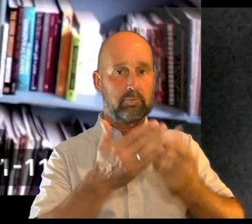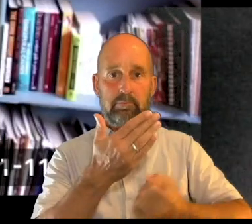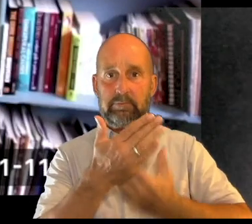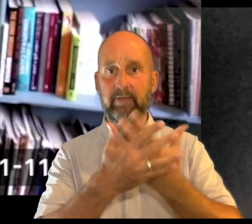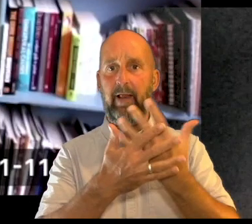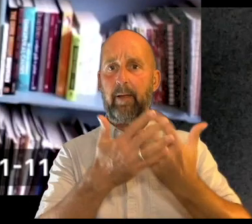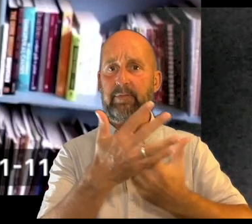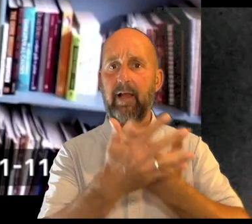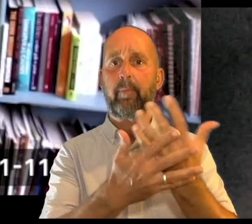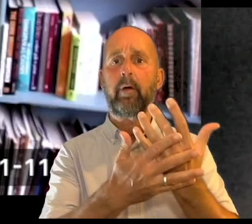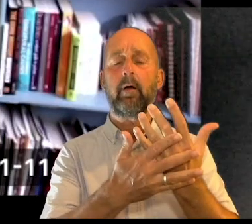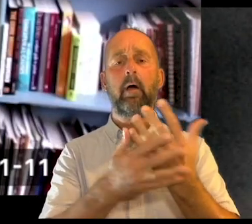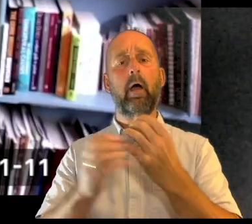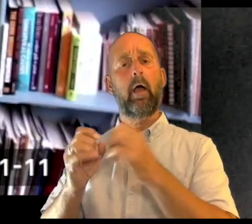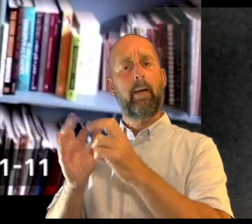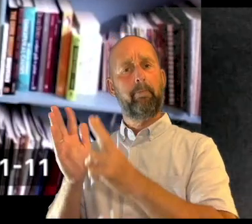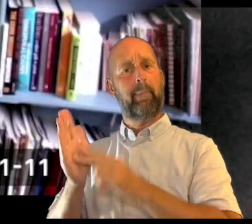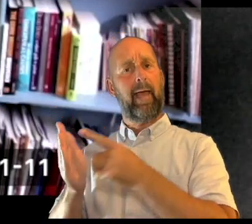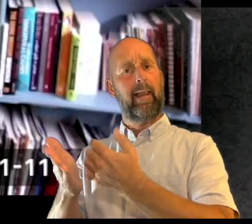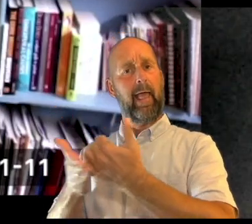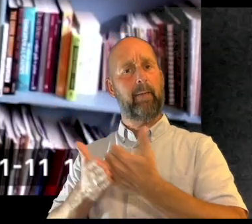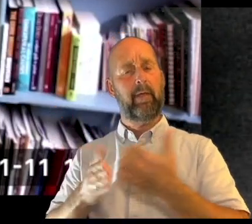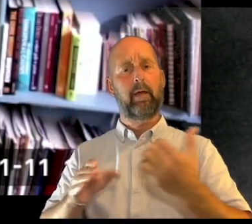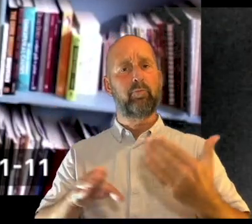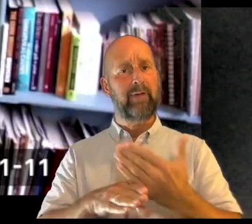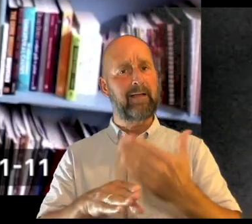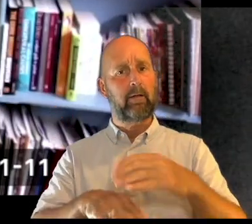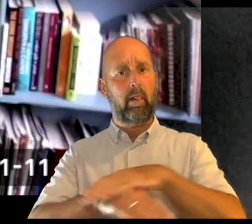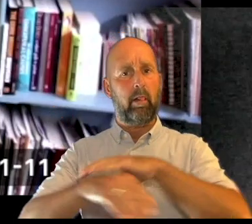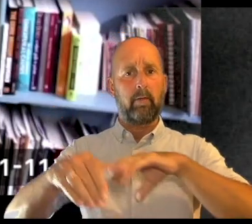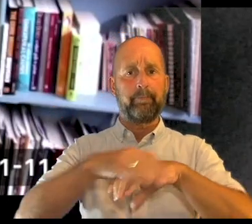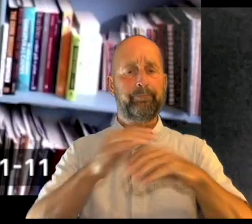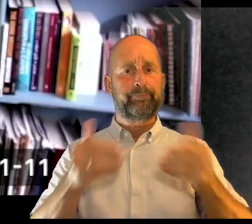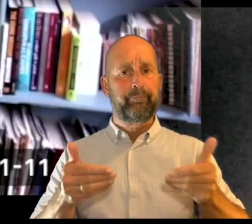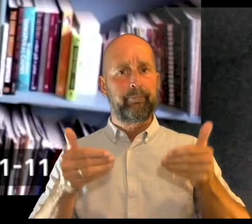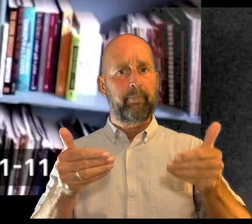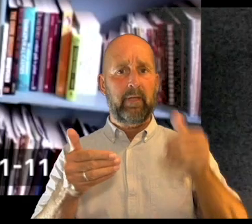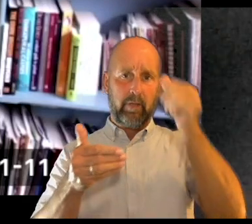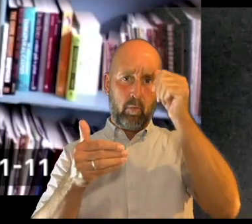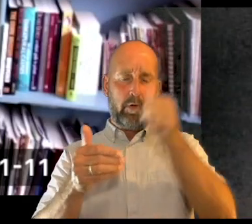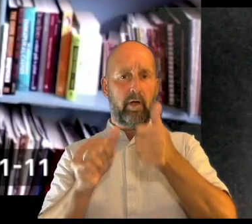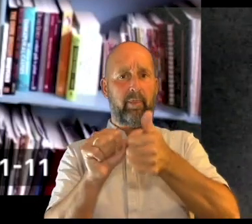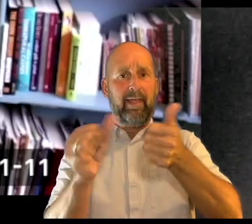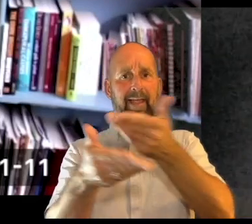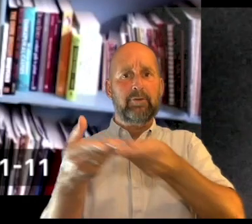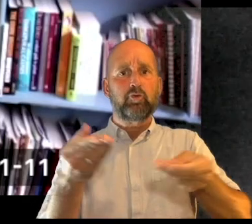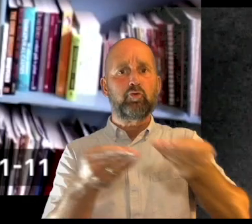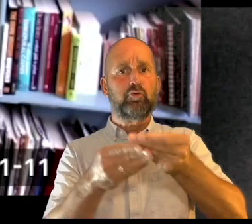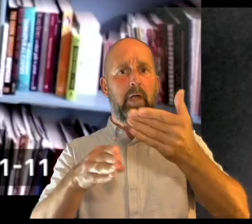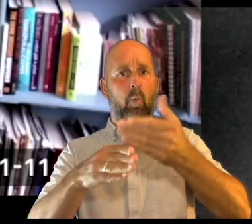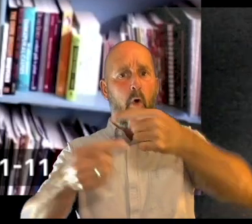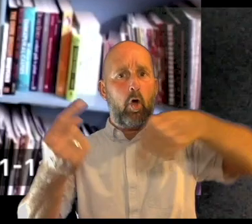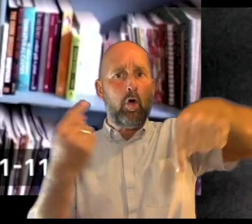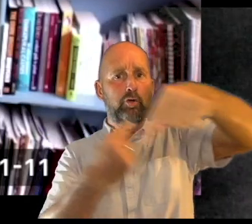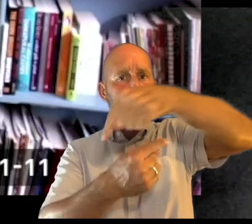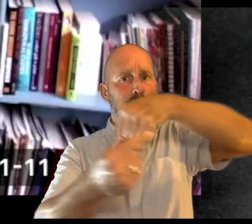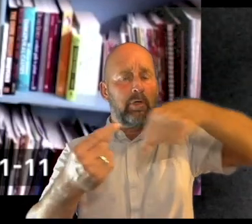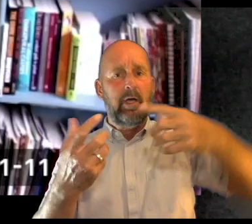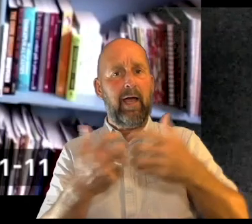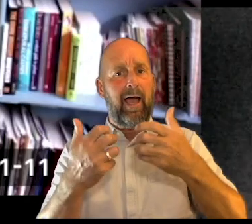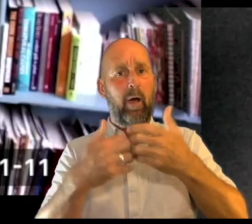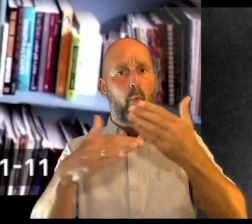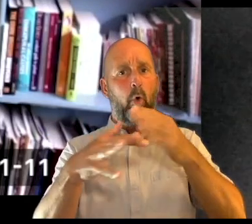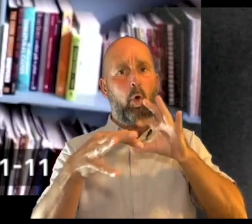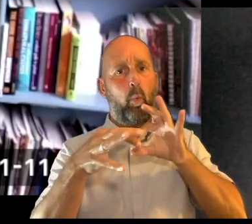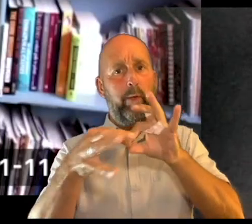direction. But he's also really helped me in a practical and pragmatic sense in terms of how the industry works, insights into how to work with